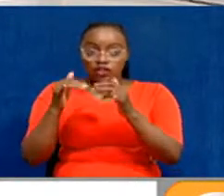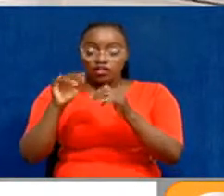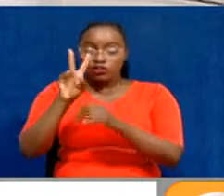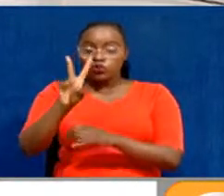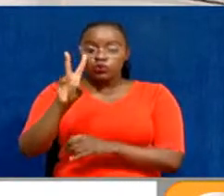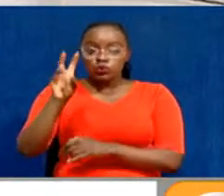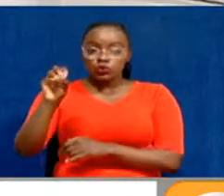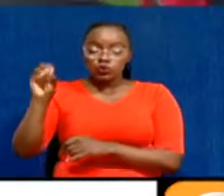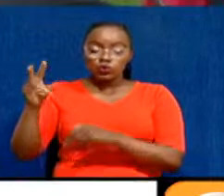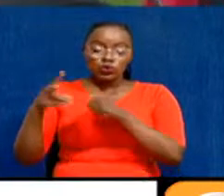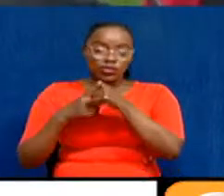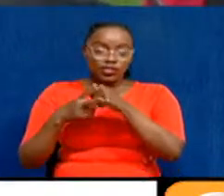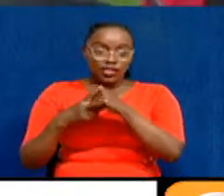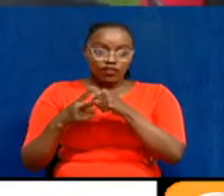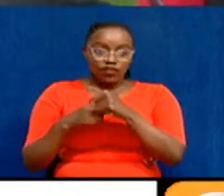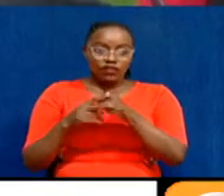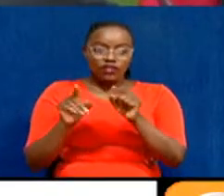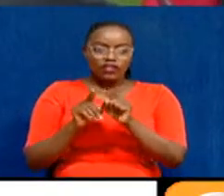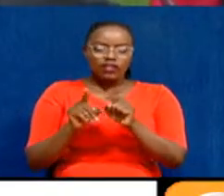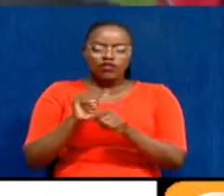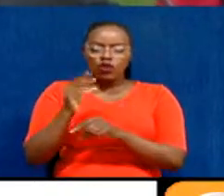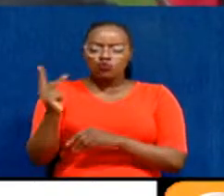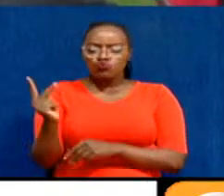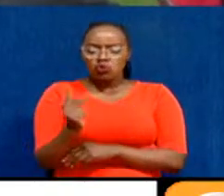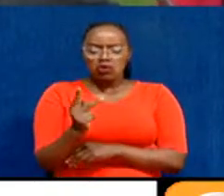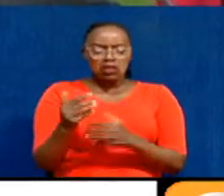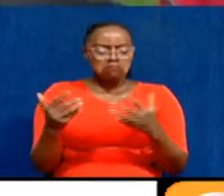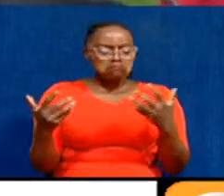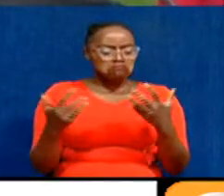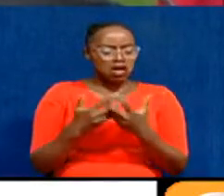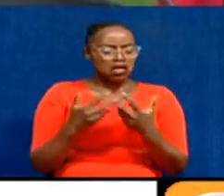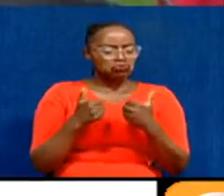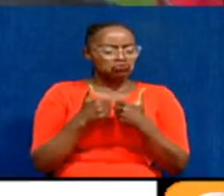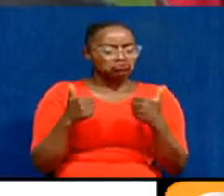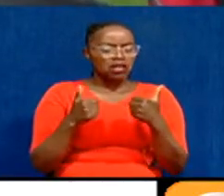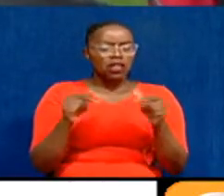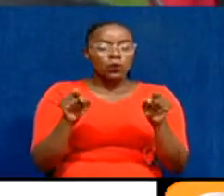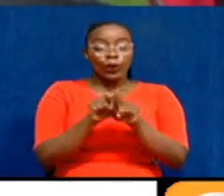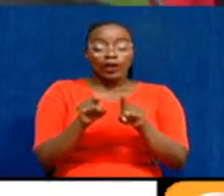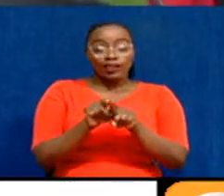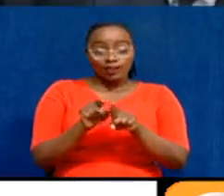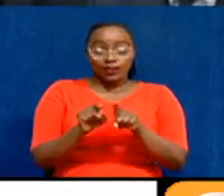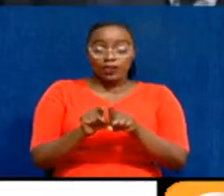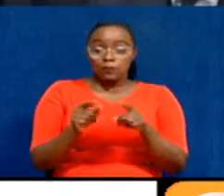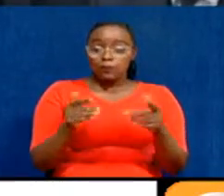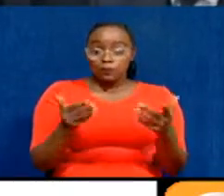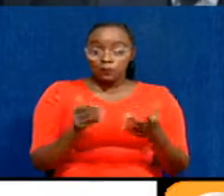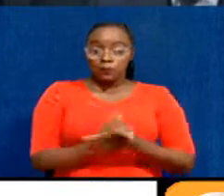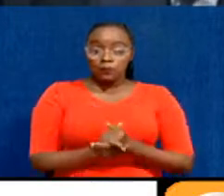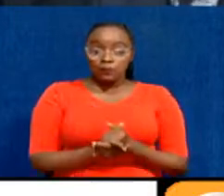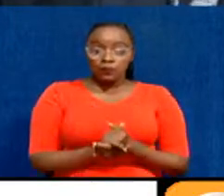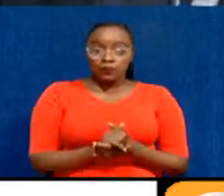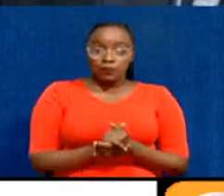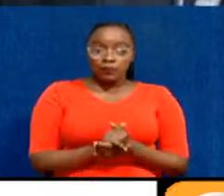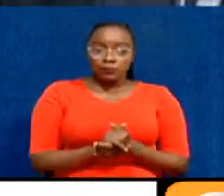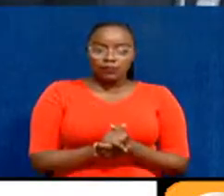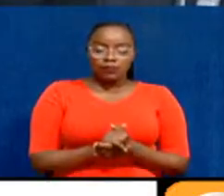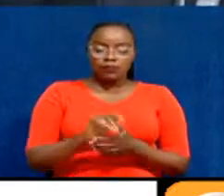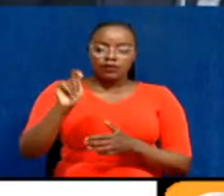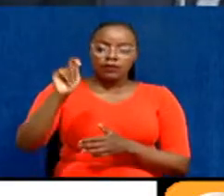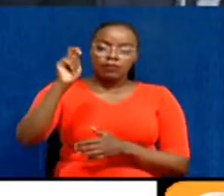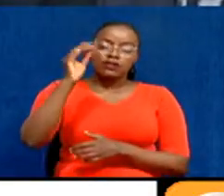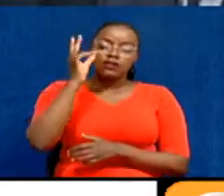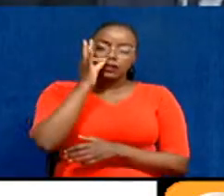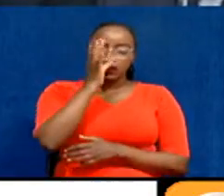of 2007, they took exactly the same pattern. Now,